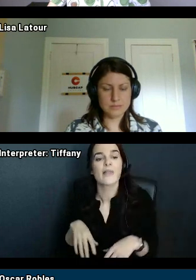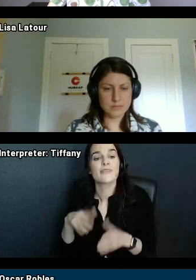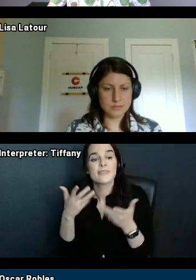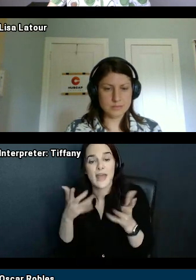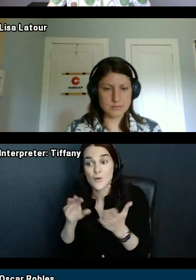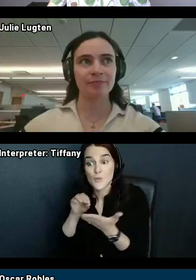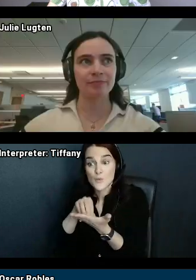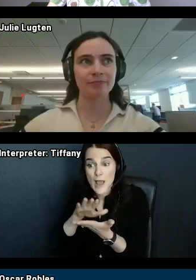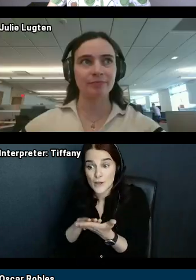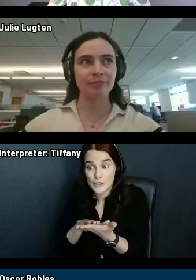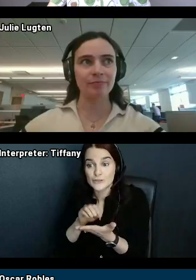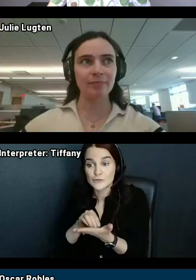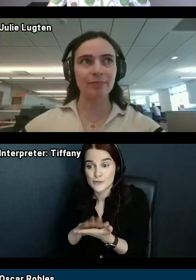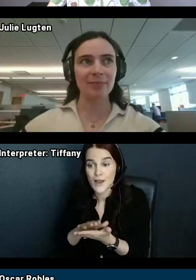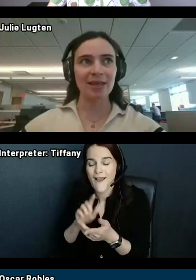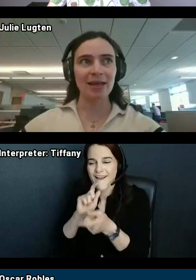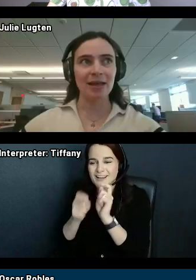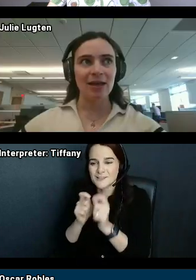tab.